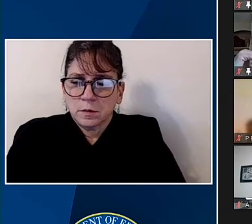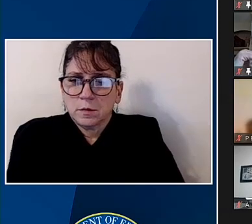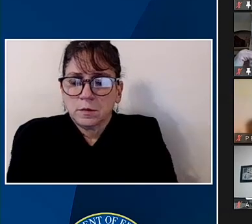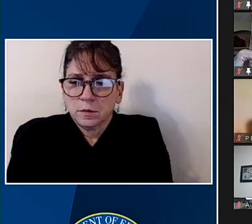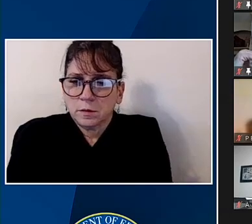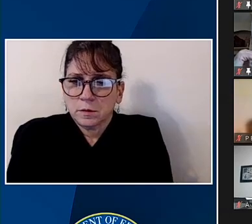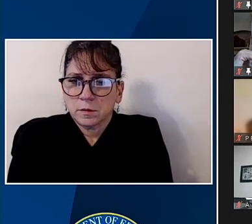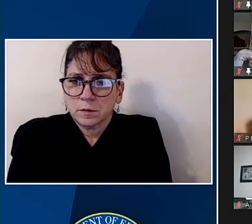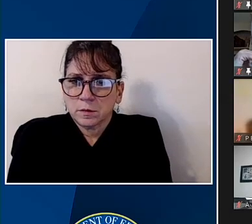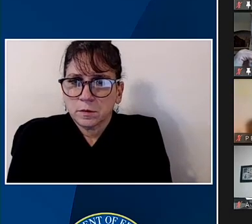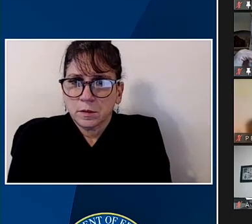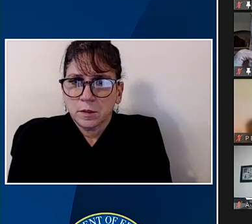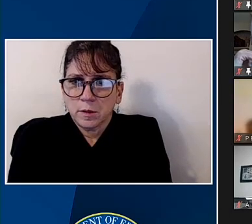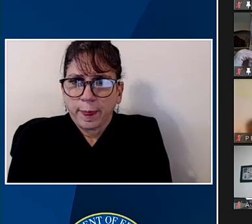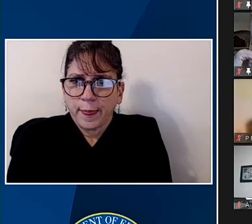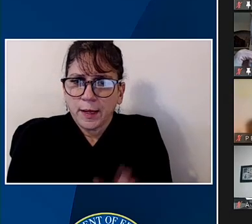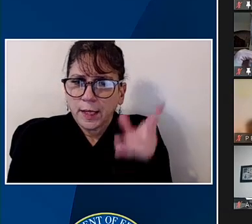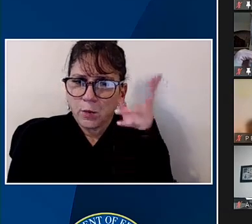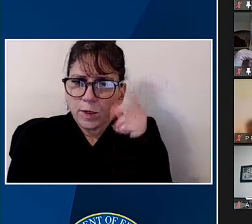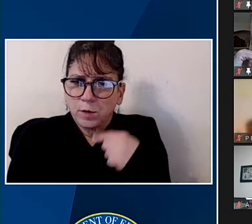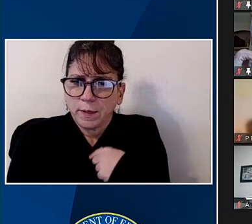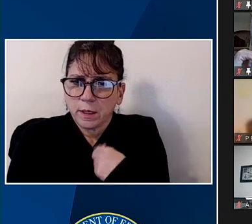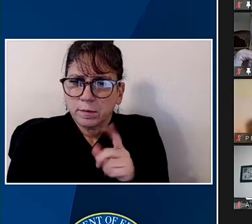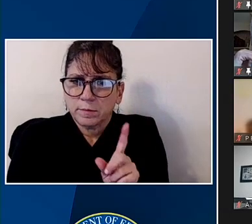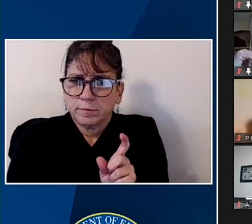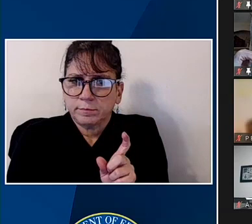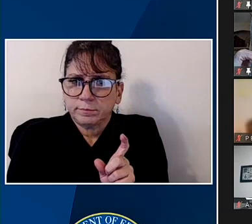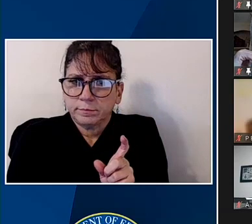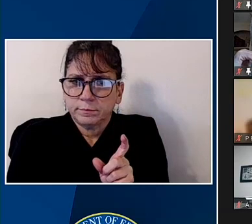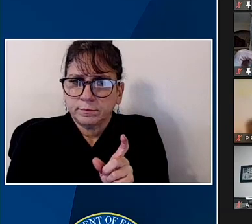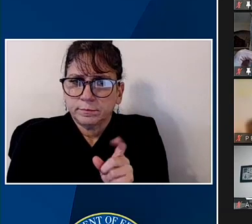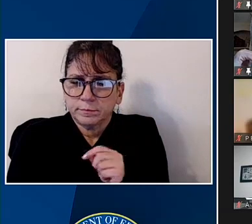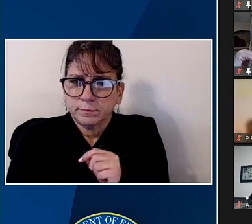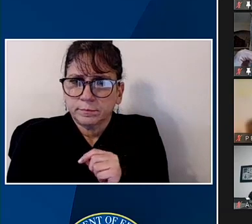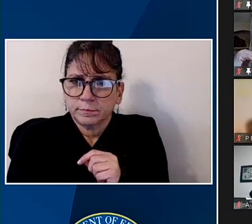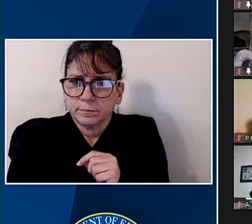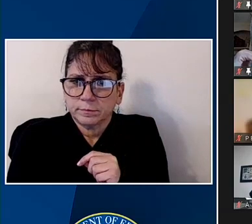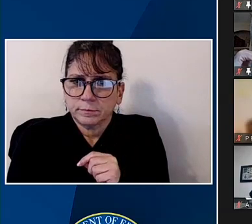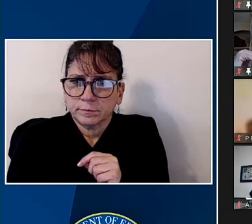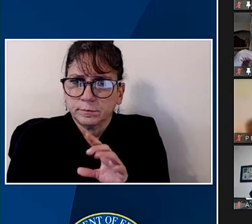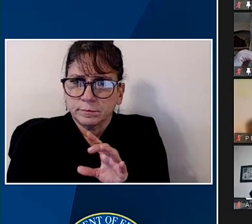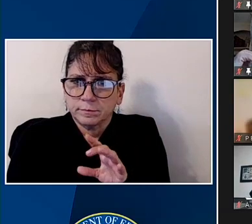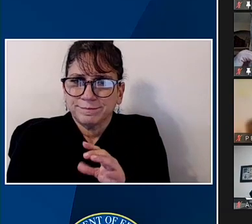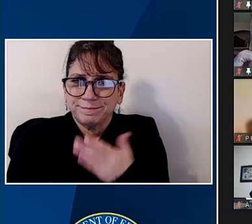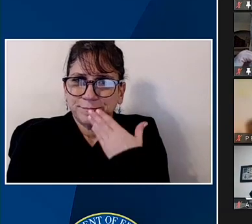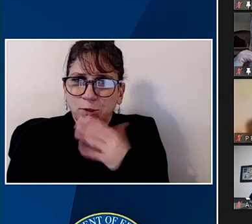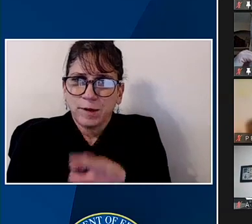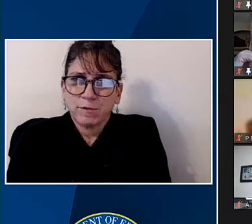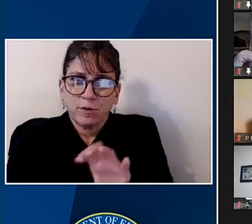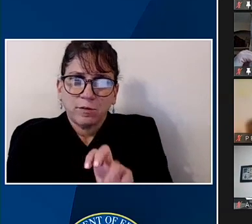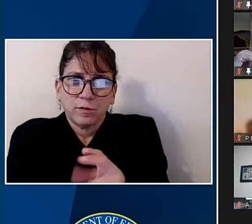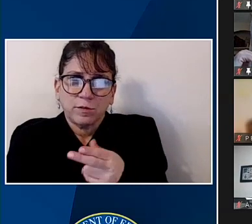And are you able to hear me? Oh, it looks like she might be connecting the audio. Great. Good afternoon, China. Can you hear me?